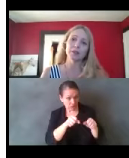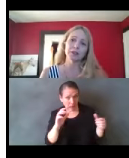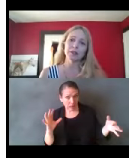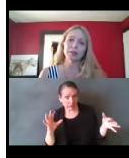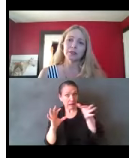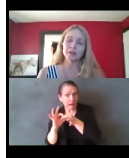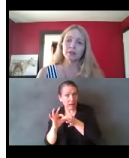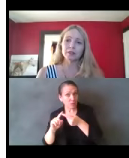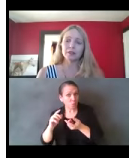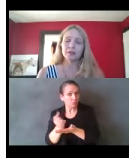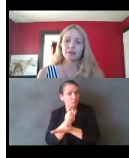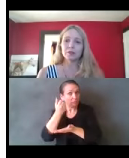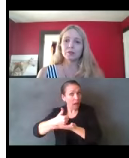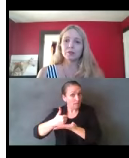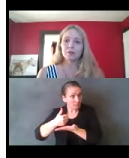help?